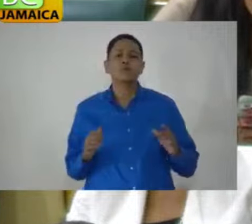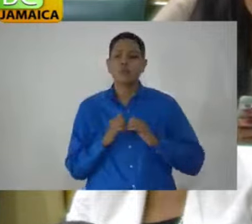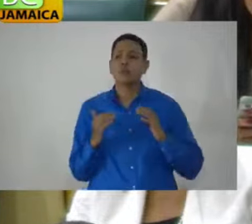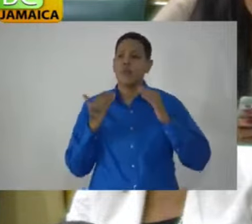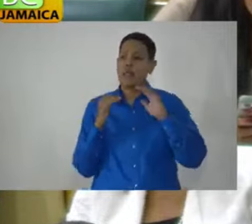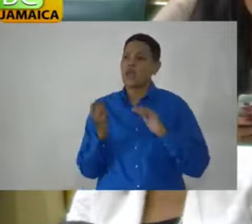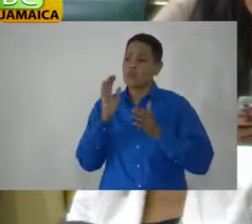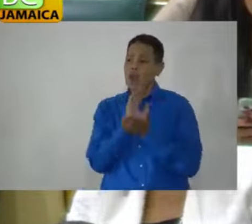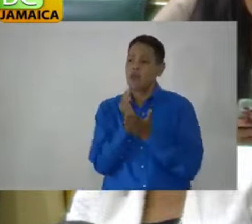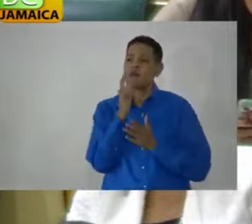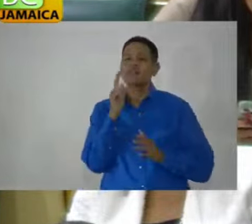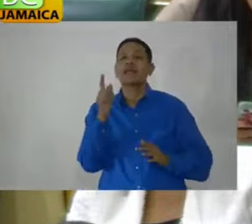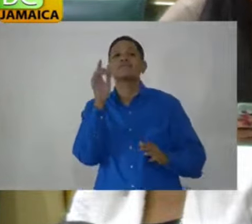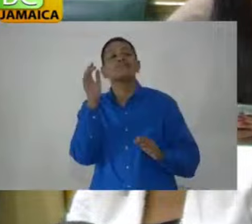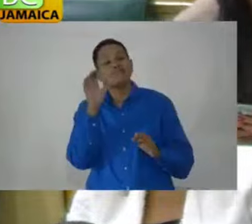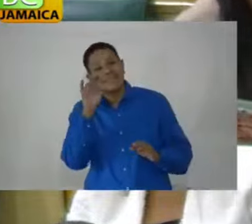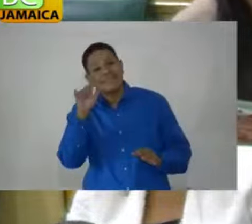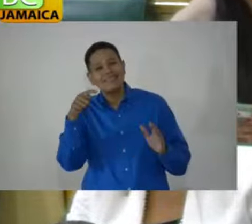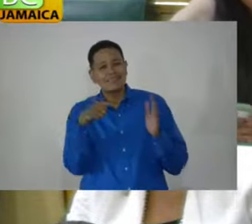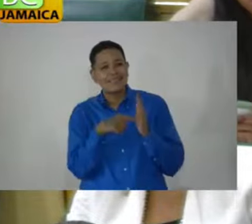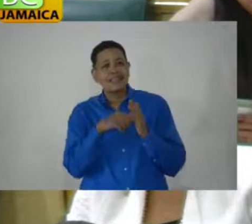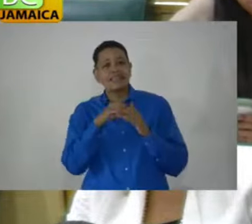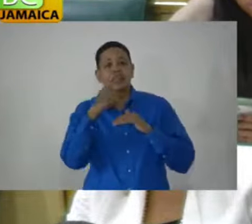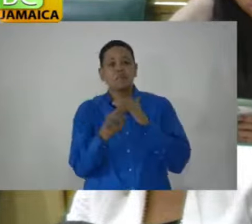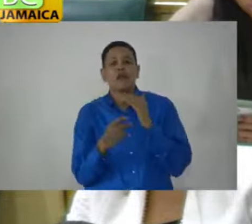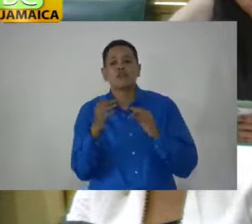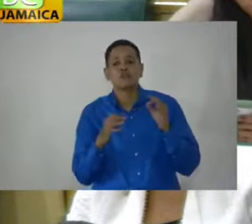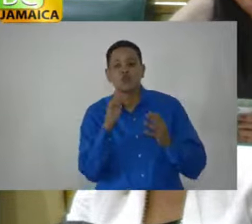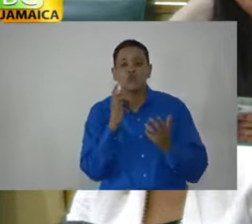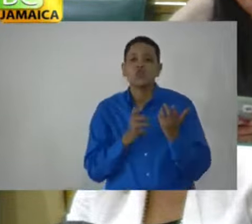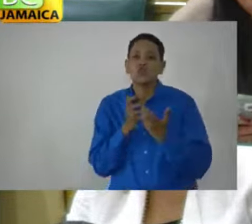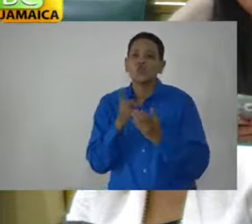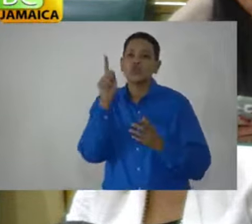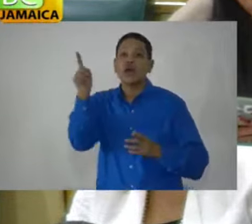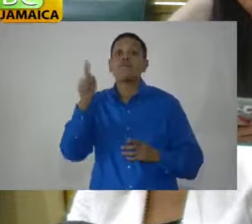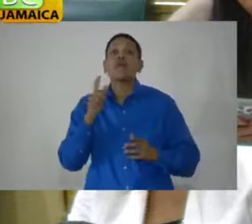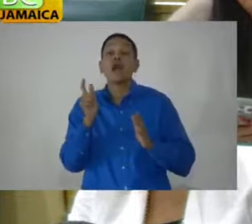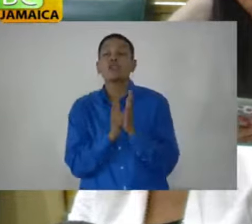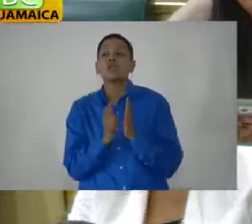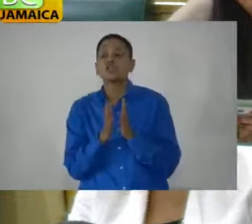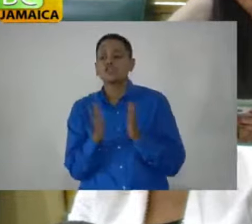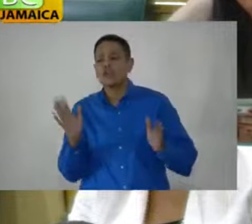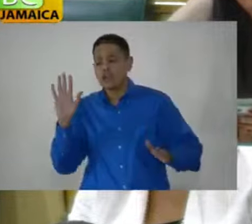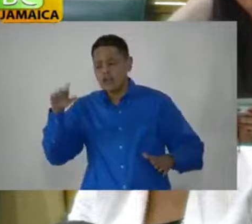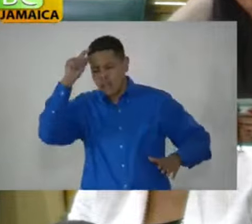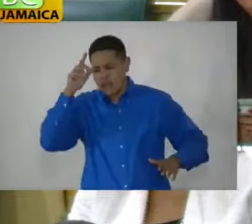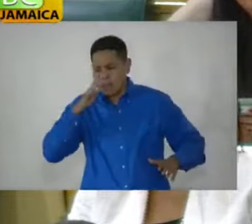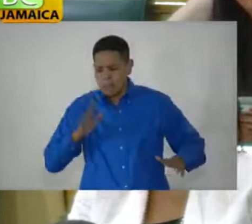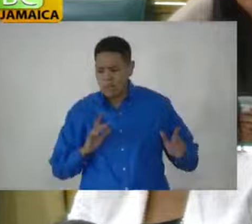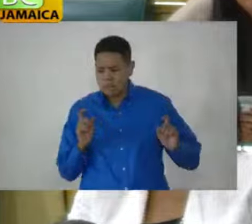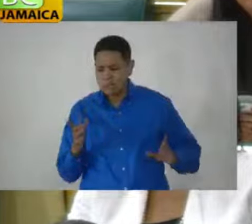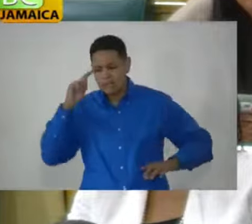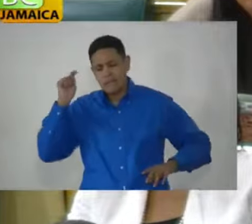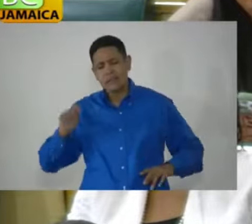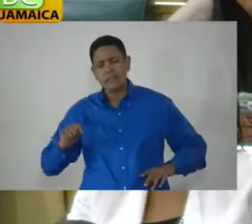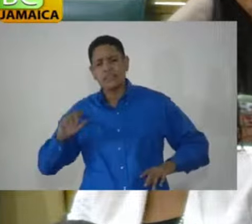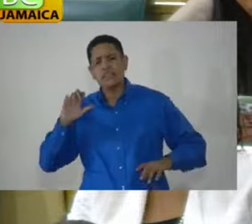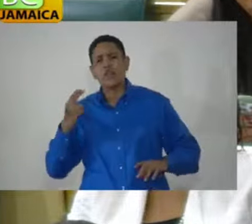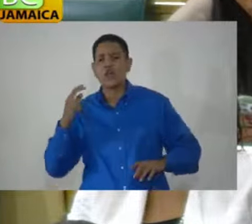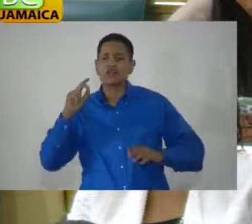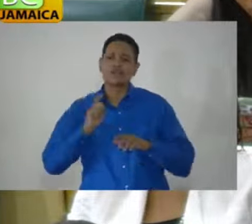the amount as a civil debt in a parish court at the suit of the Attorney General. Madam Speaker, for this